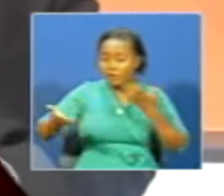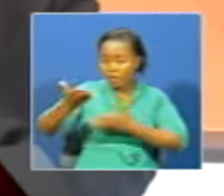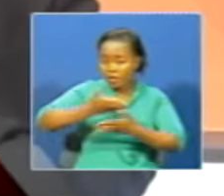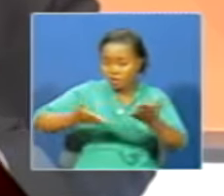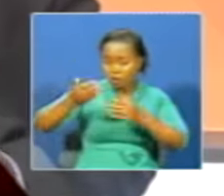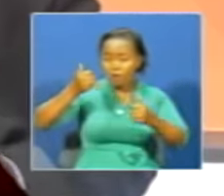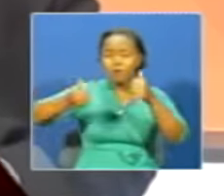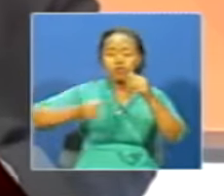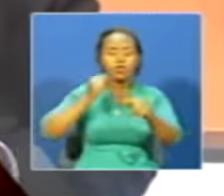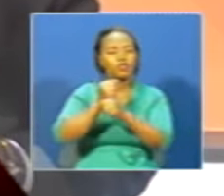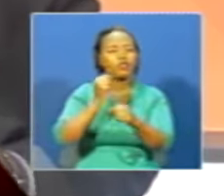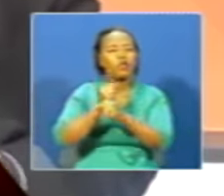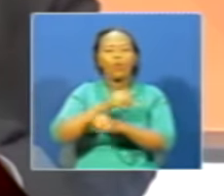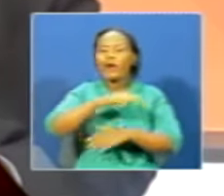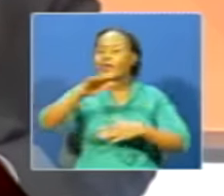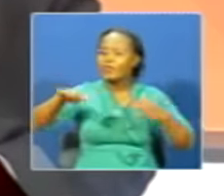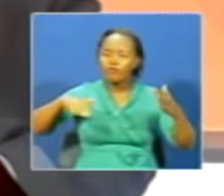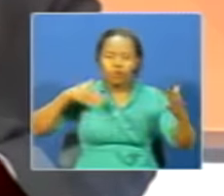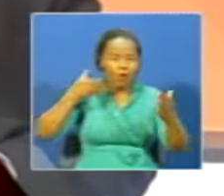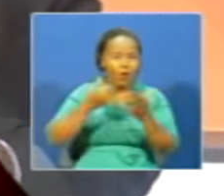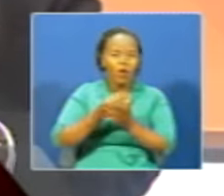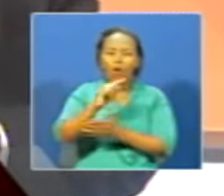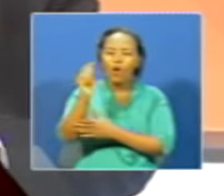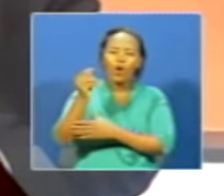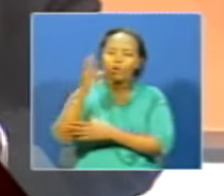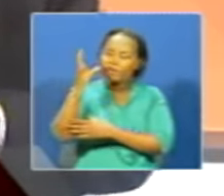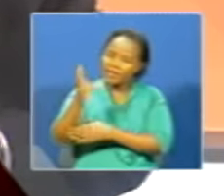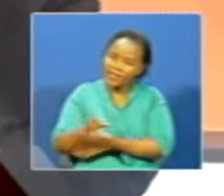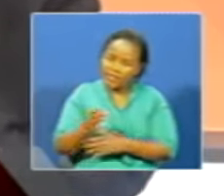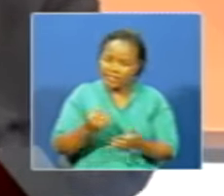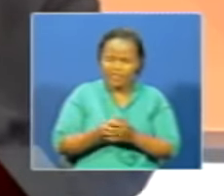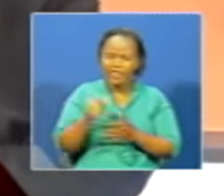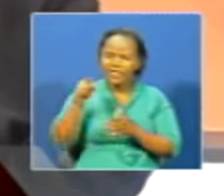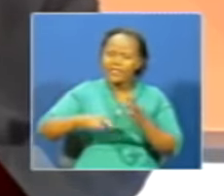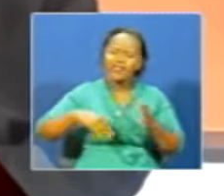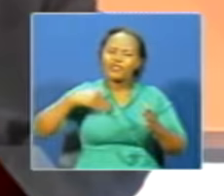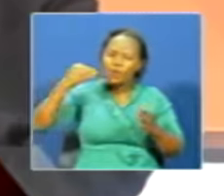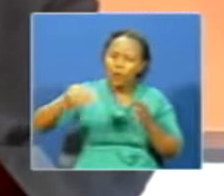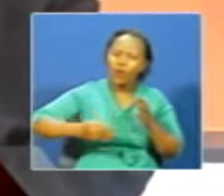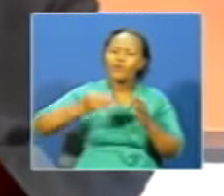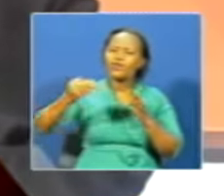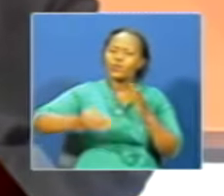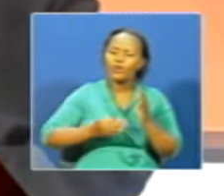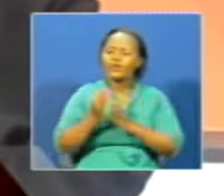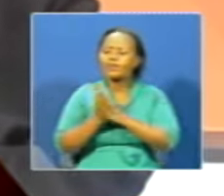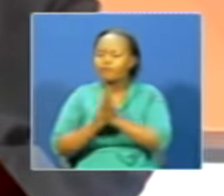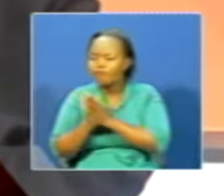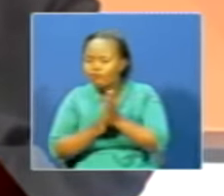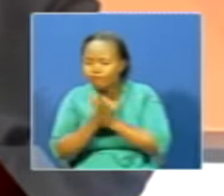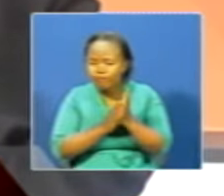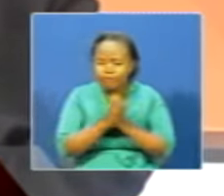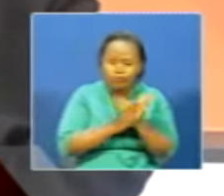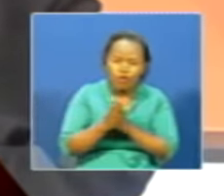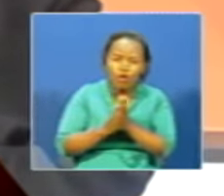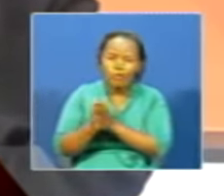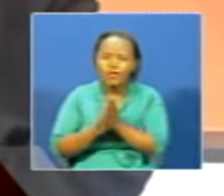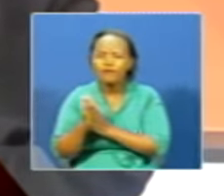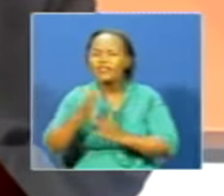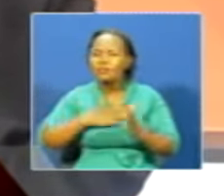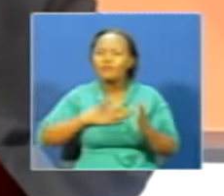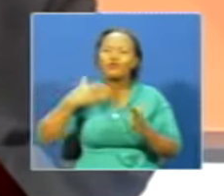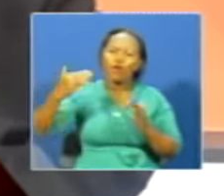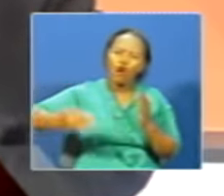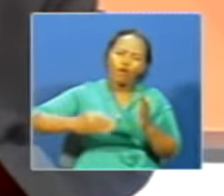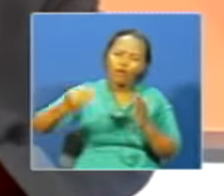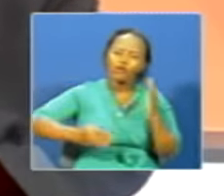people, for and all thriving. Kenyans, and thriving. Yeah. So this keeps on driving me to be part of wanting to serve the